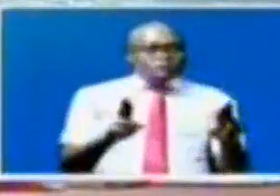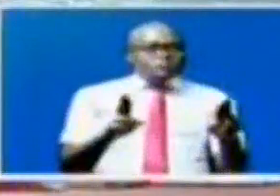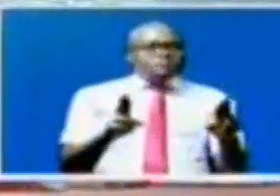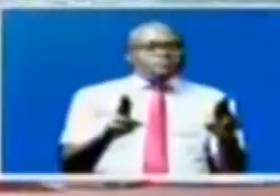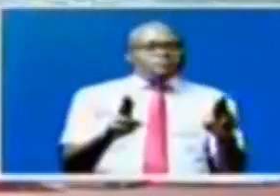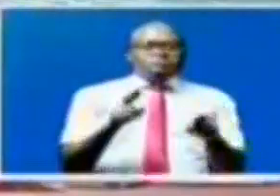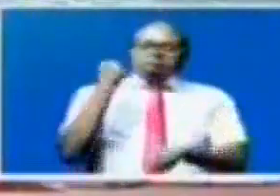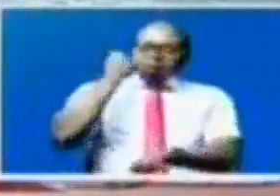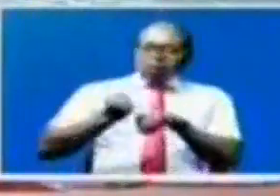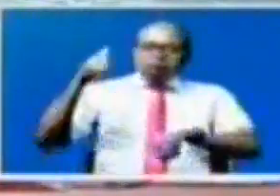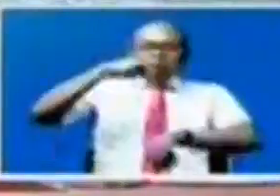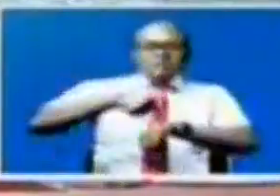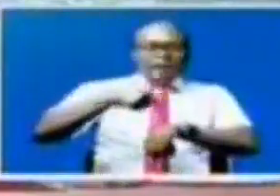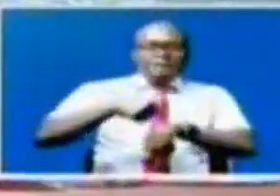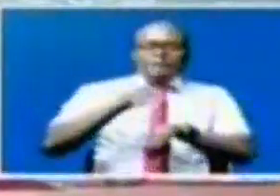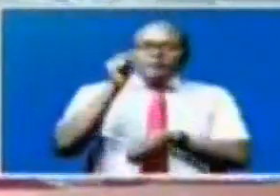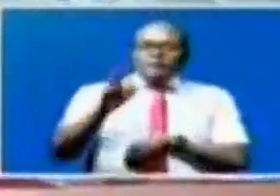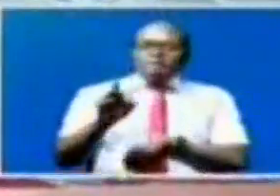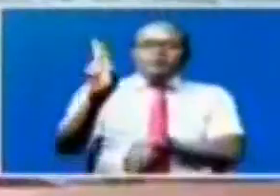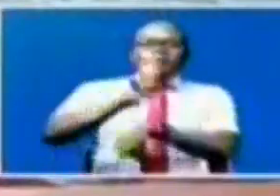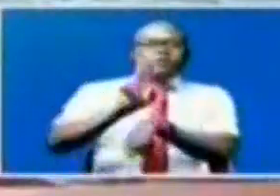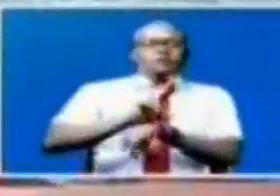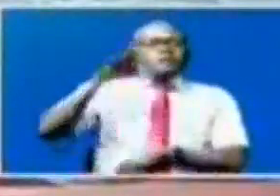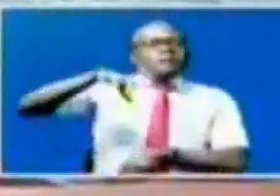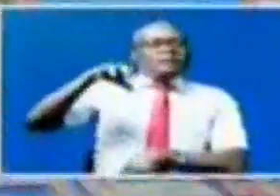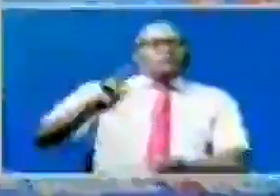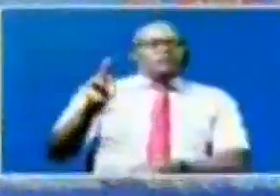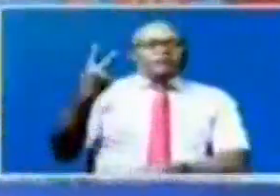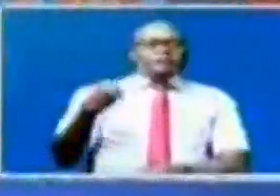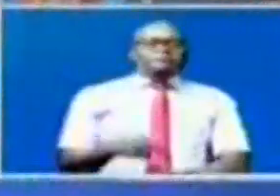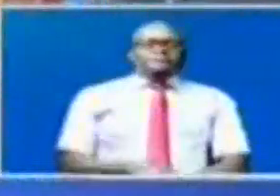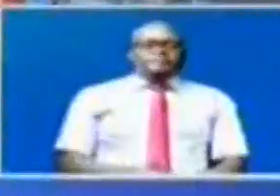appears tougher times may be coming if you are a commuter in Kenya.